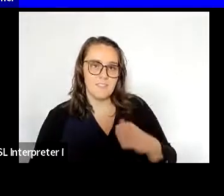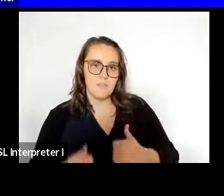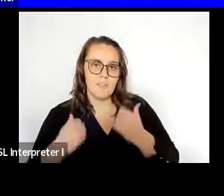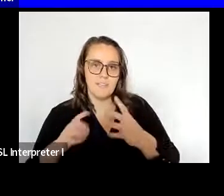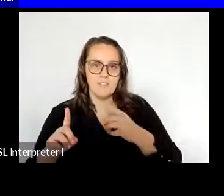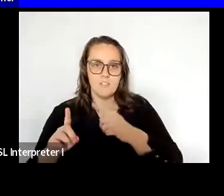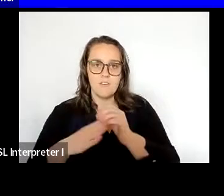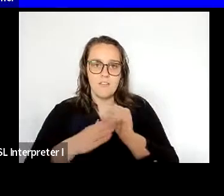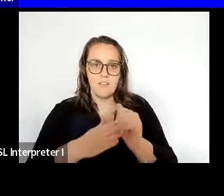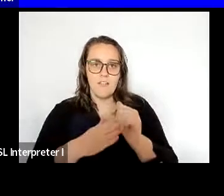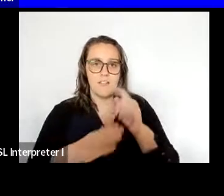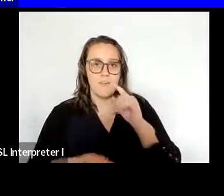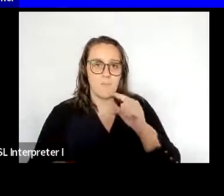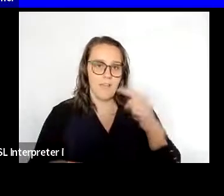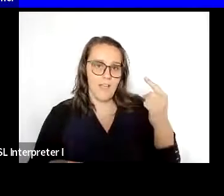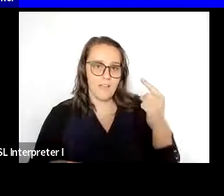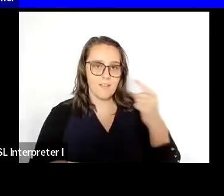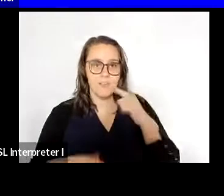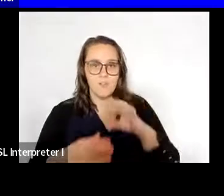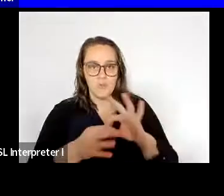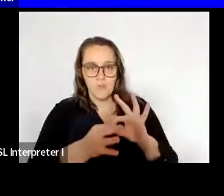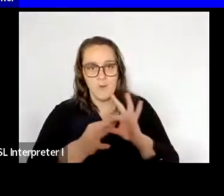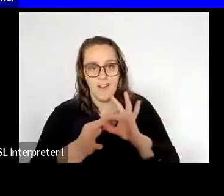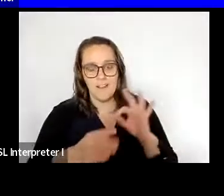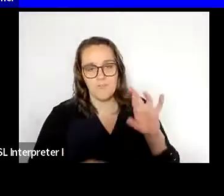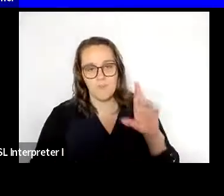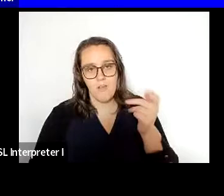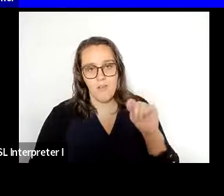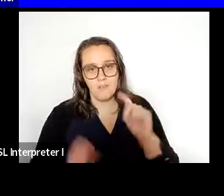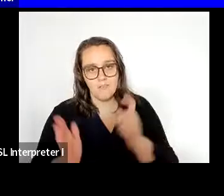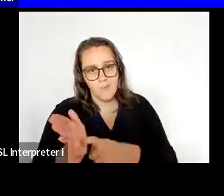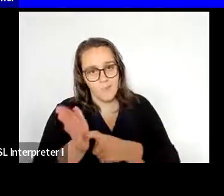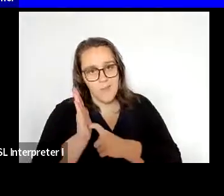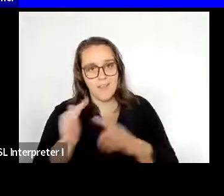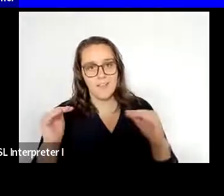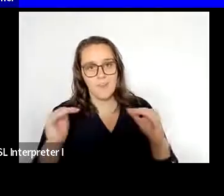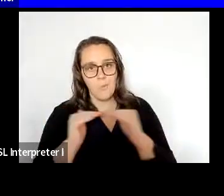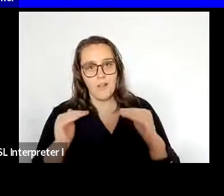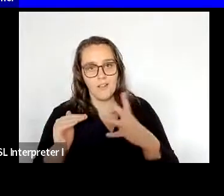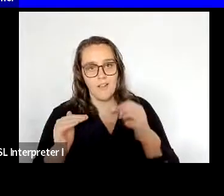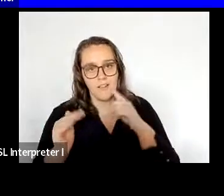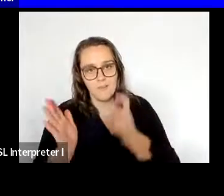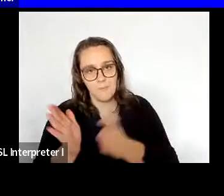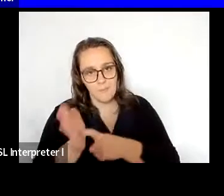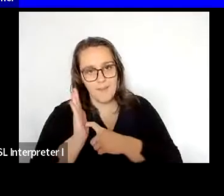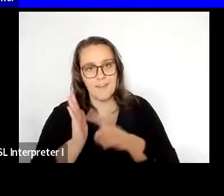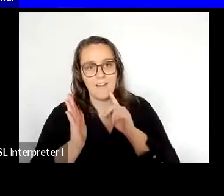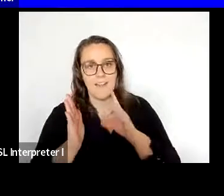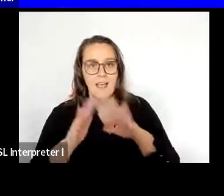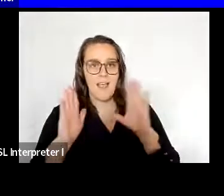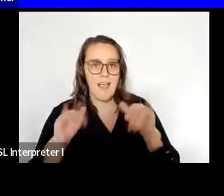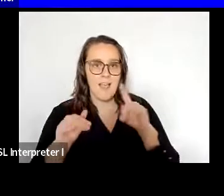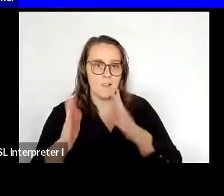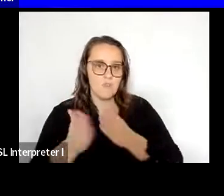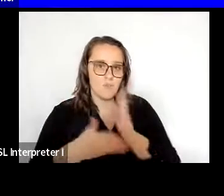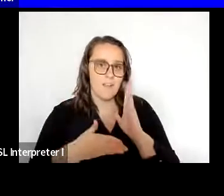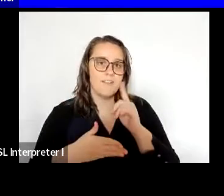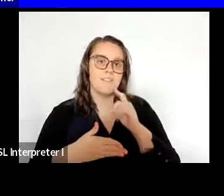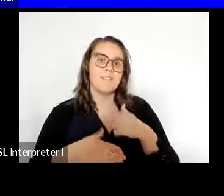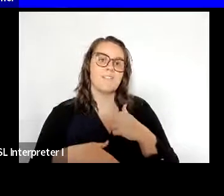a group demanding equality for Black people, as well as pressing for housing rights, police protection, and civil